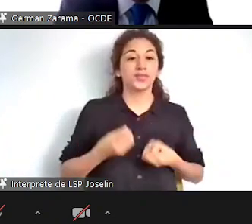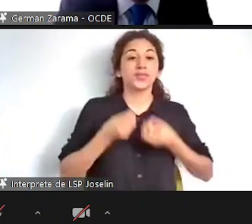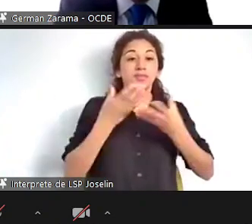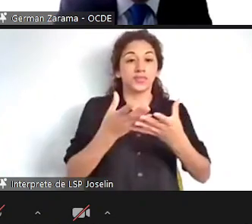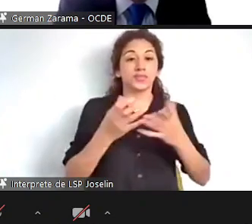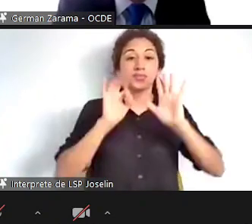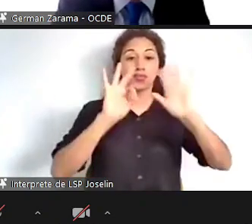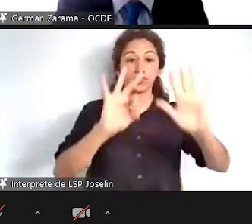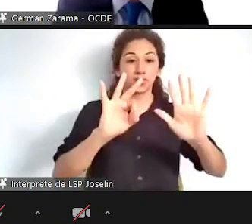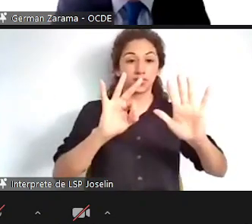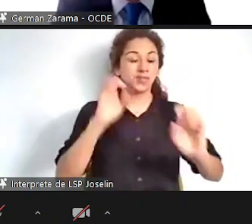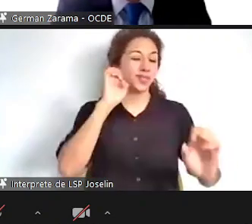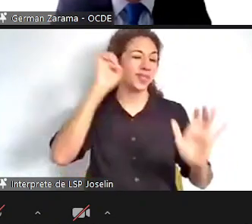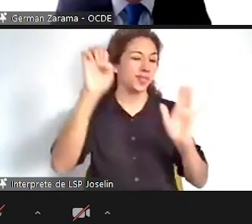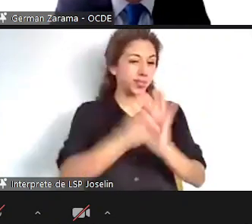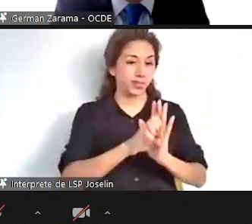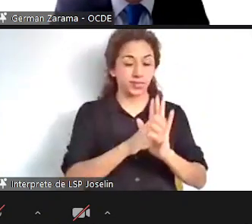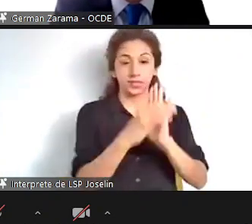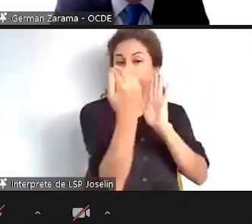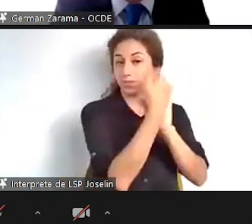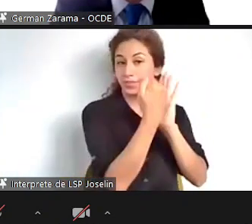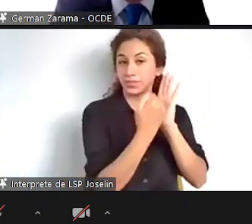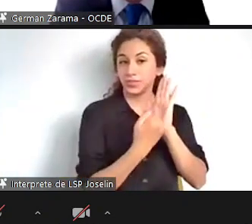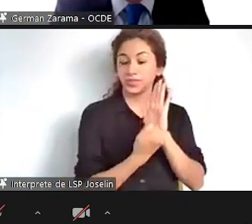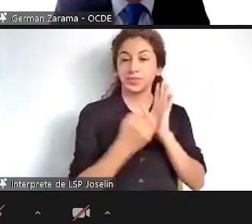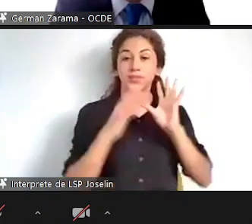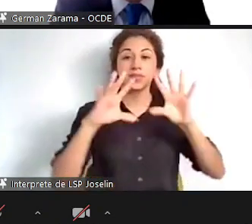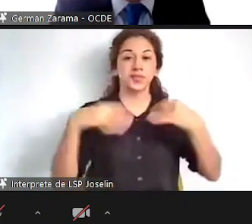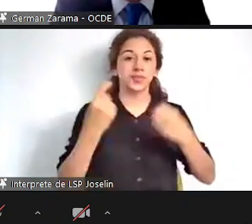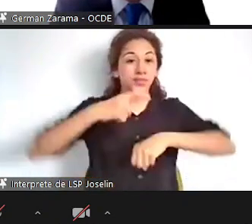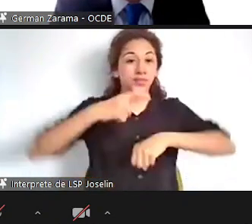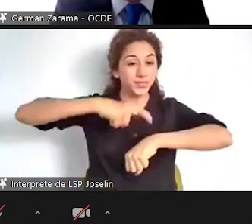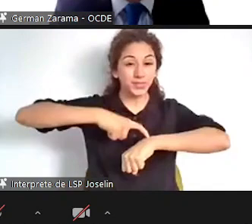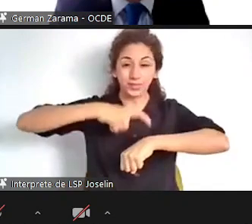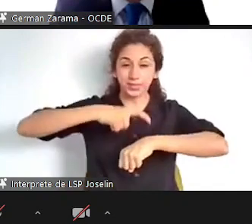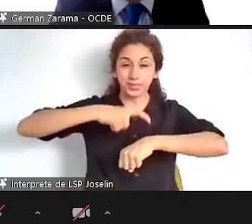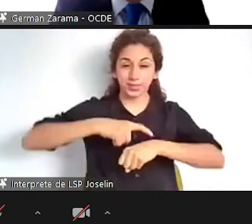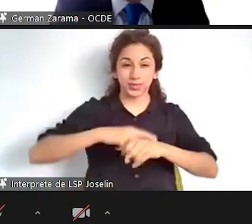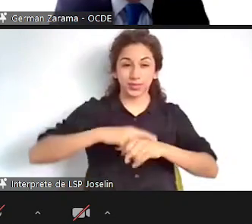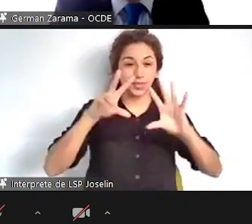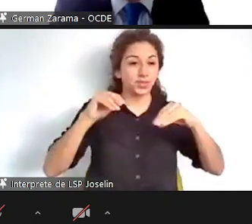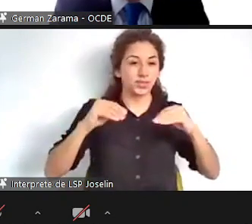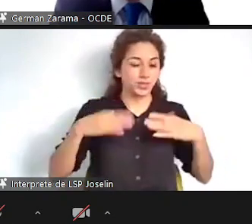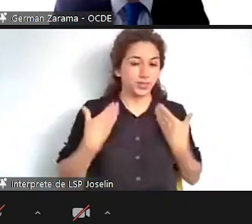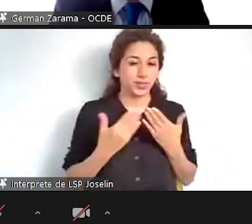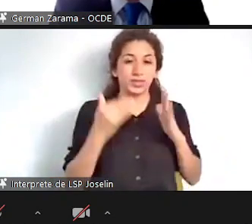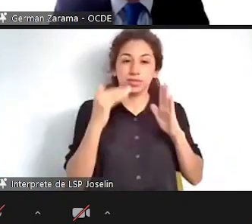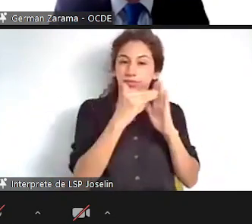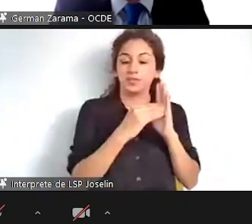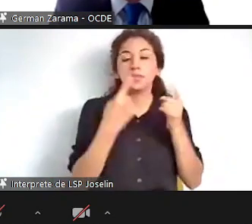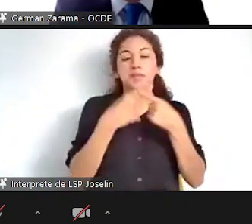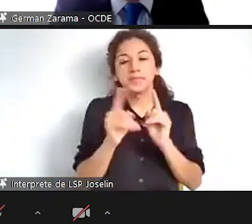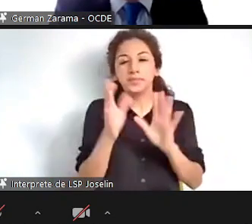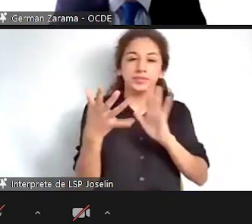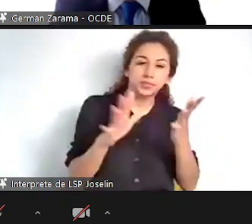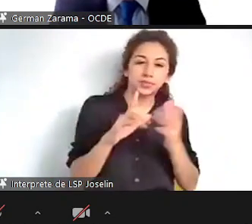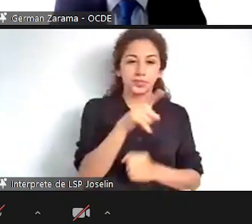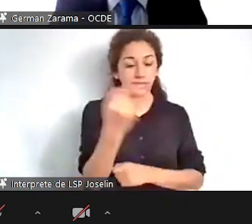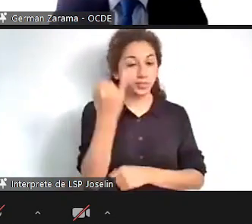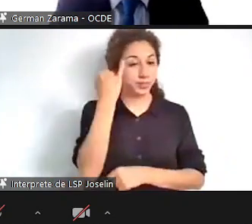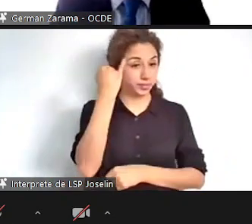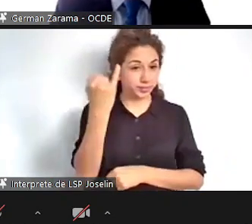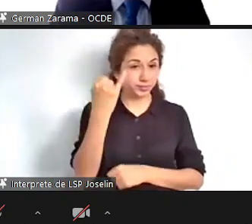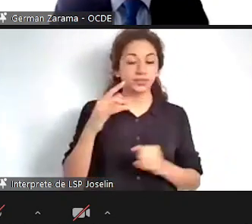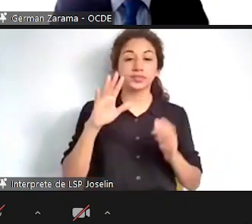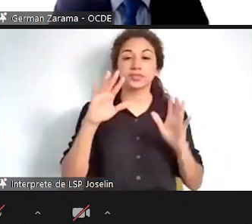i would like to quote um eight examples that because of time i'm not going to be able to expand on all of them but just to have